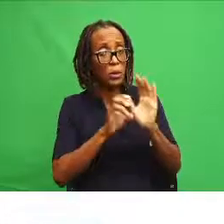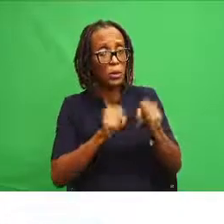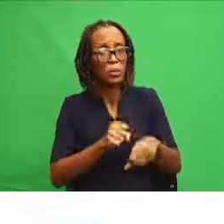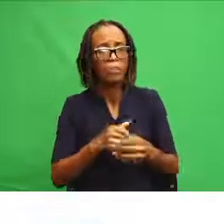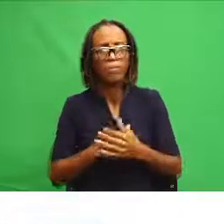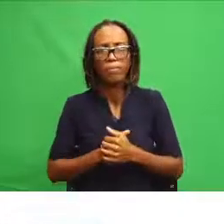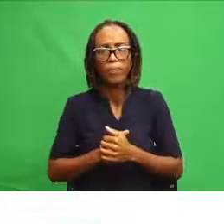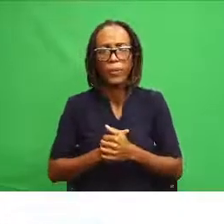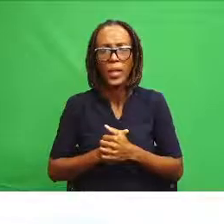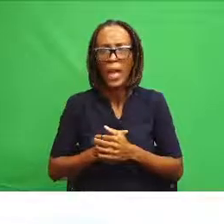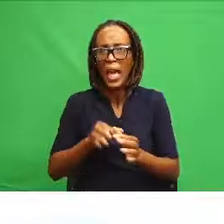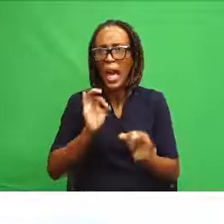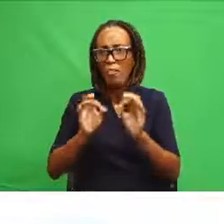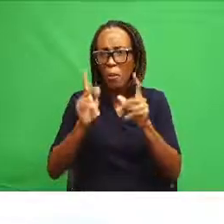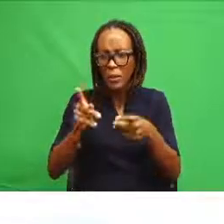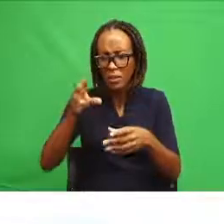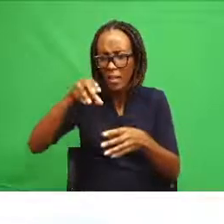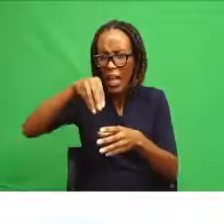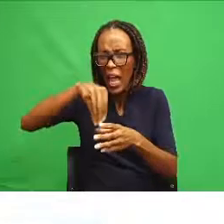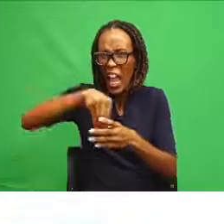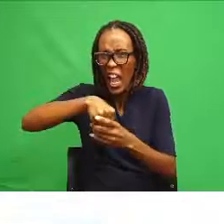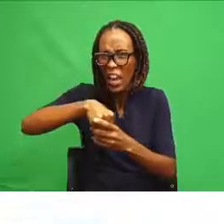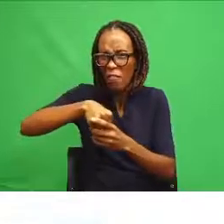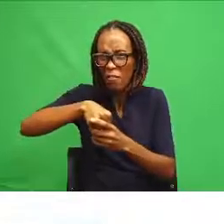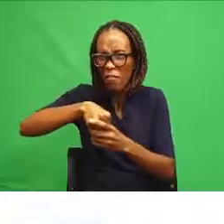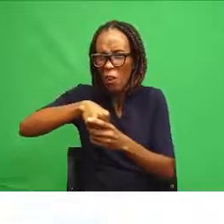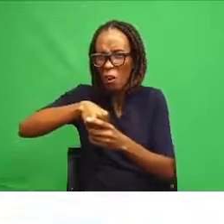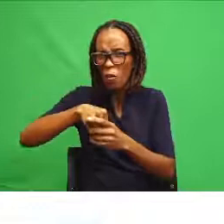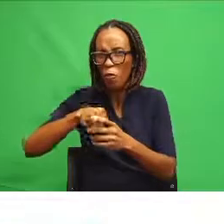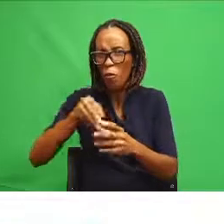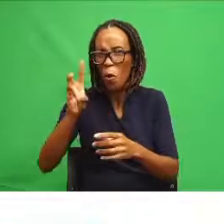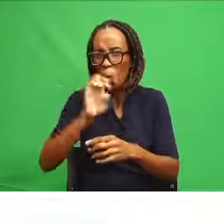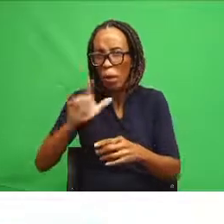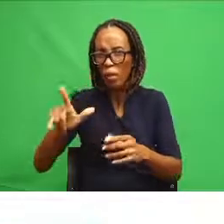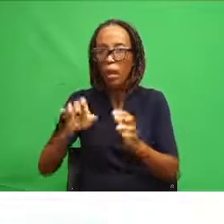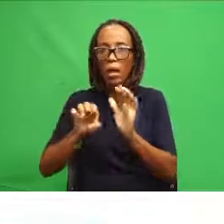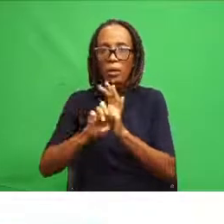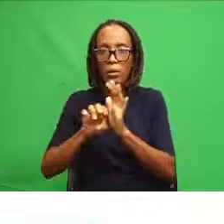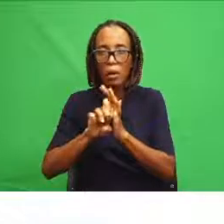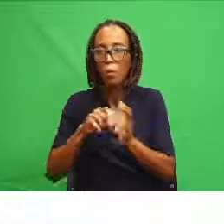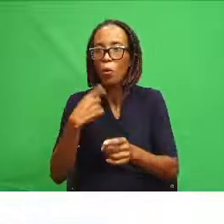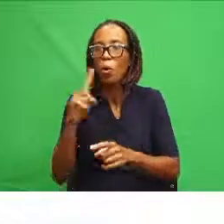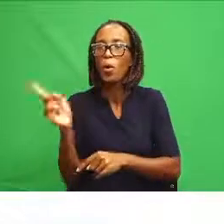actually a part of the will be a witness? It is not recommended. It's not recommended. It's not recommended.